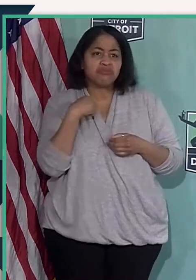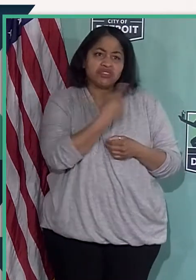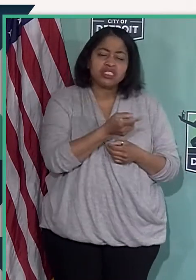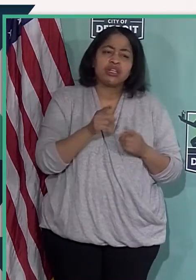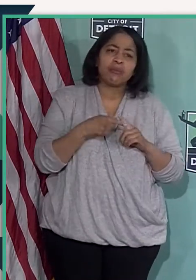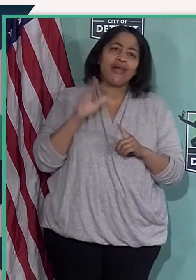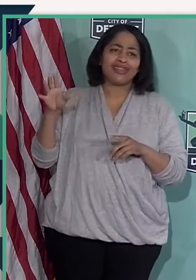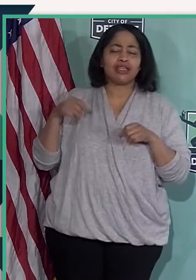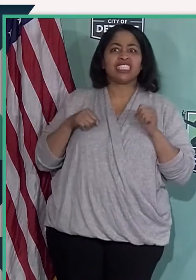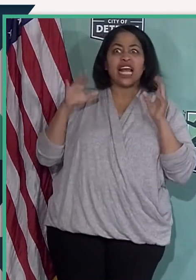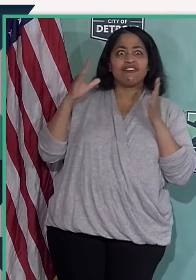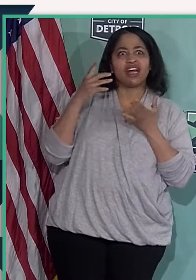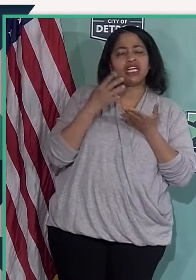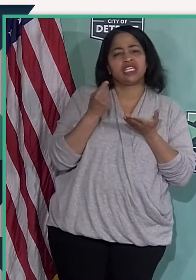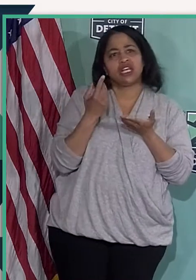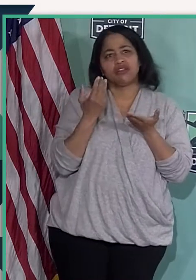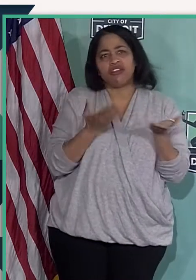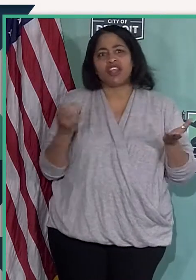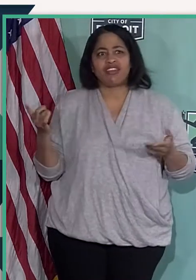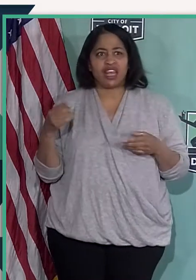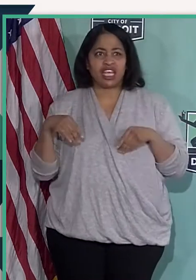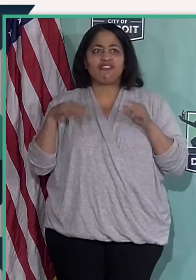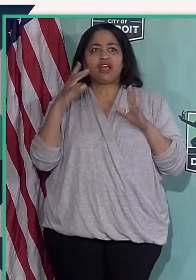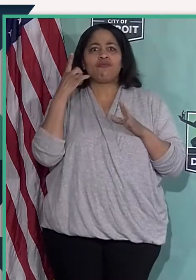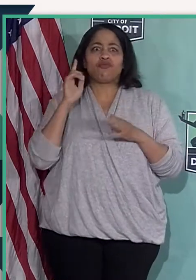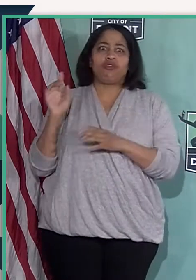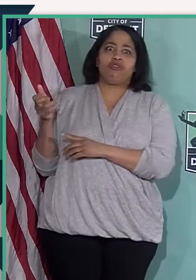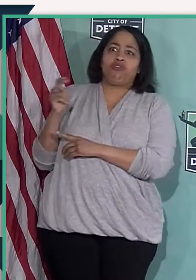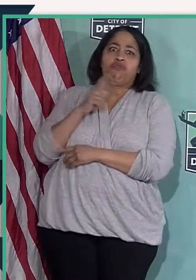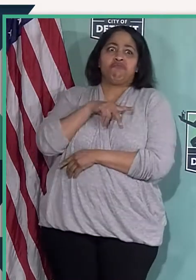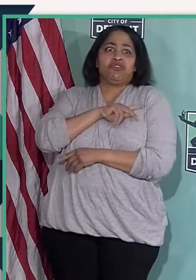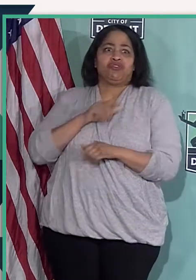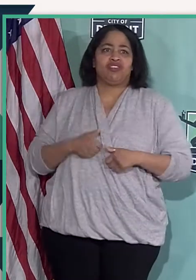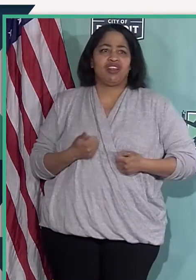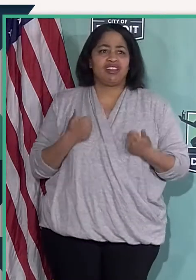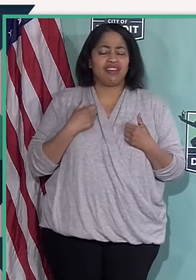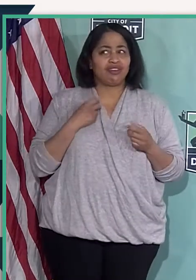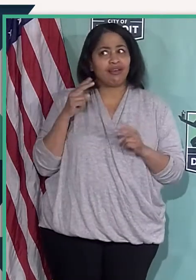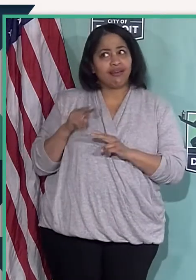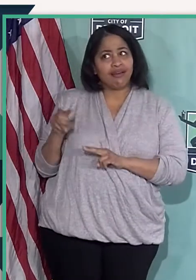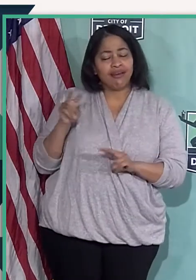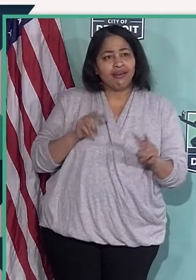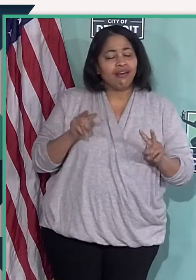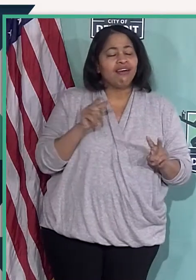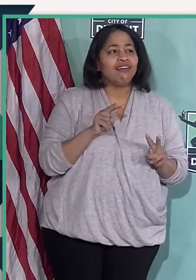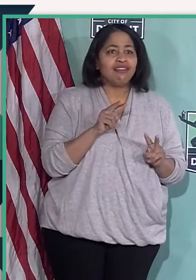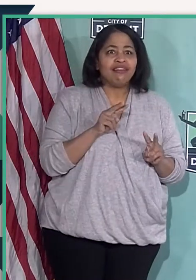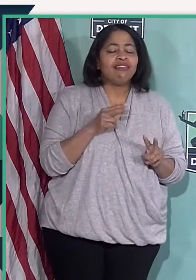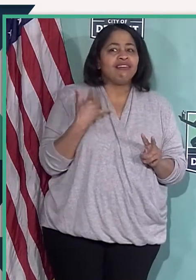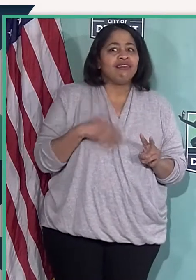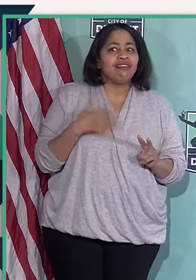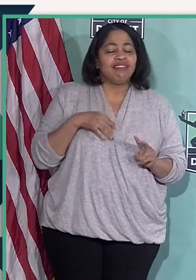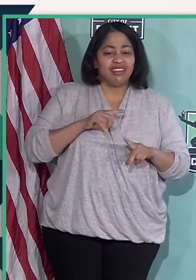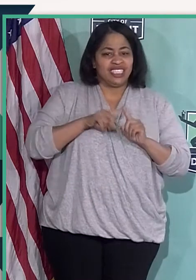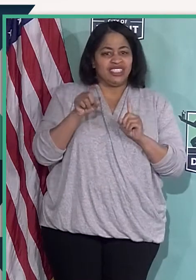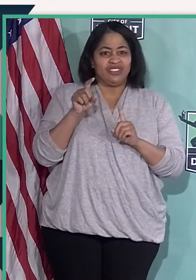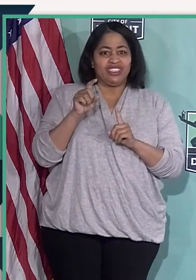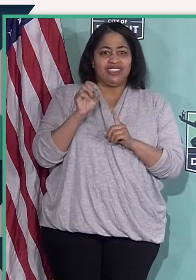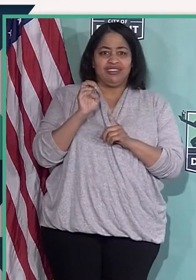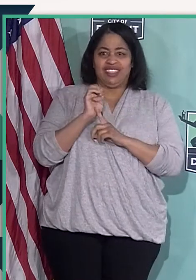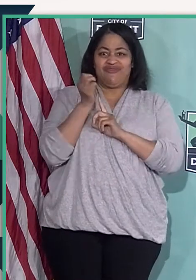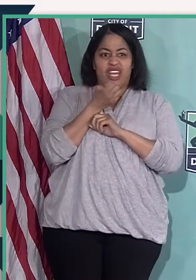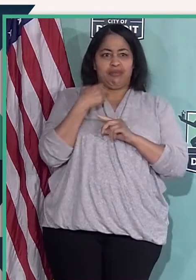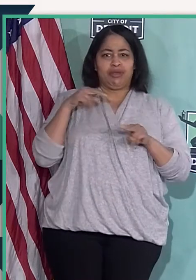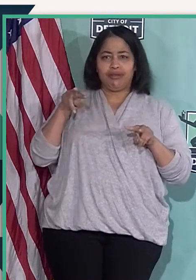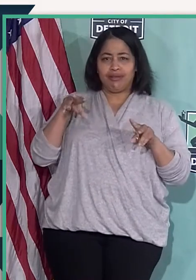and the risks they take. So I think just meeting them and talking to them in this different setting has been one of the most